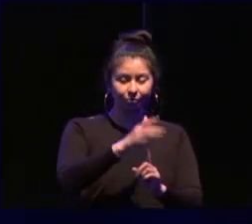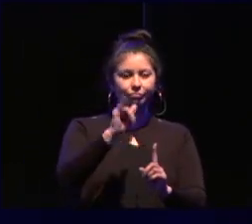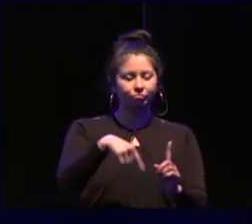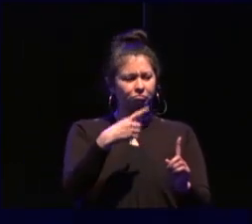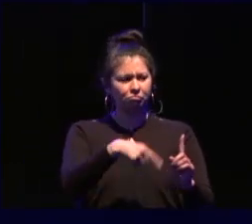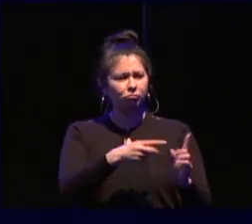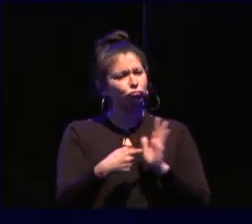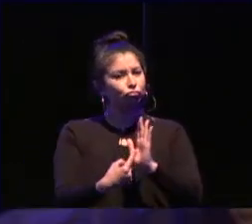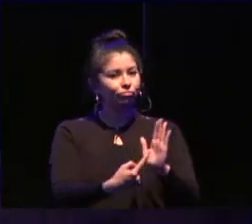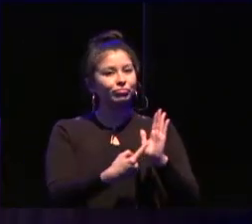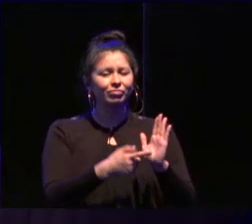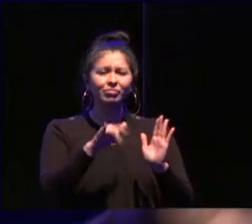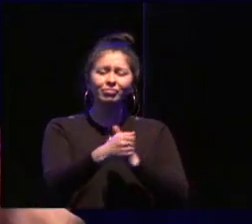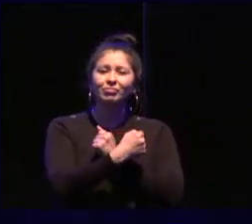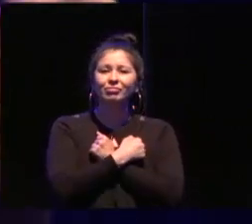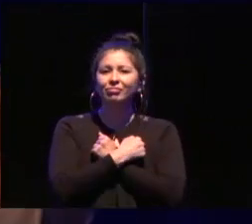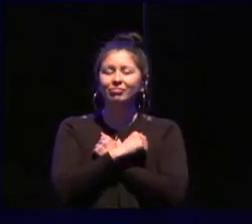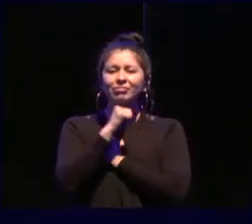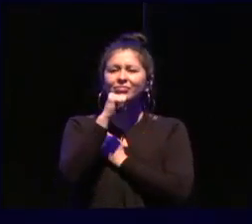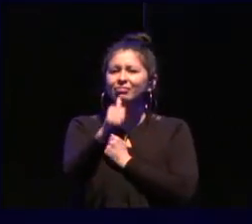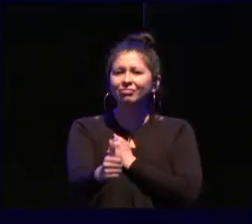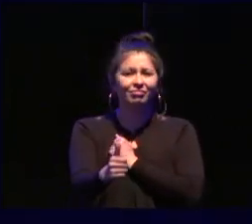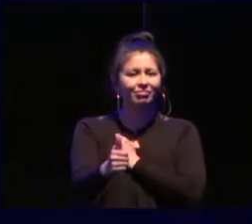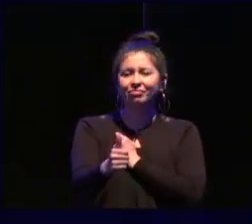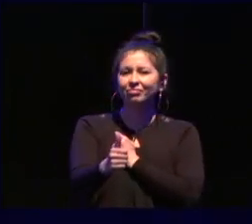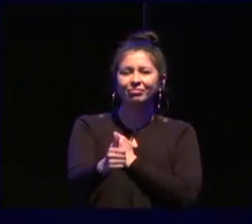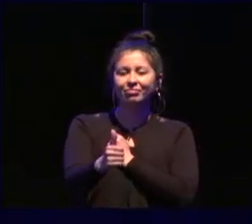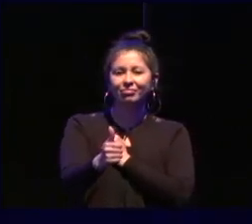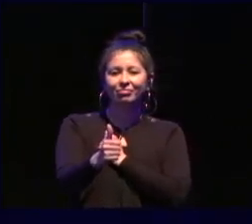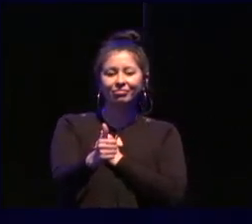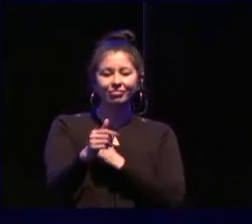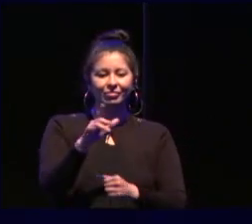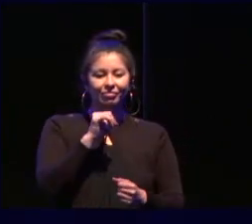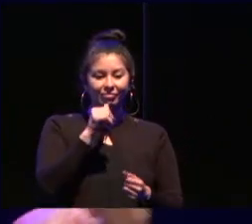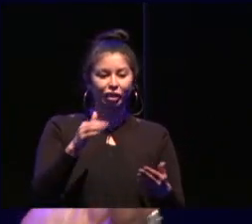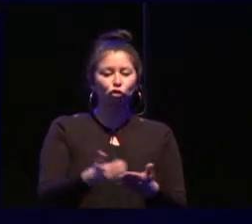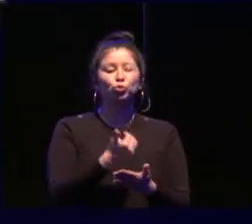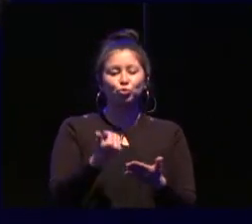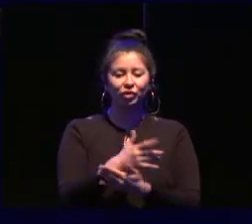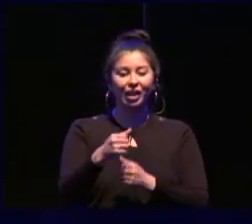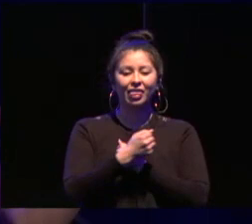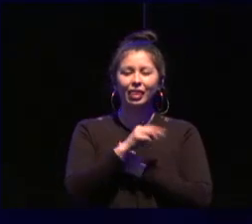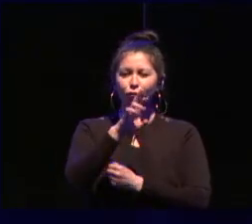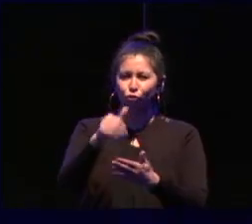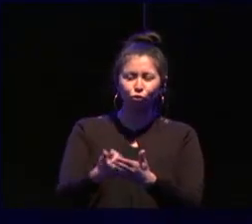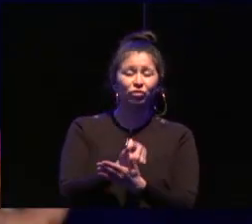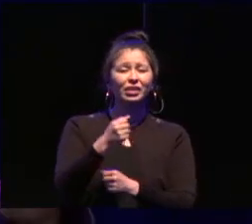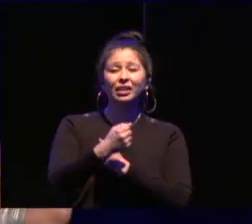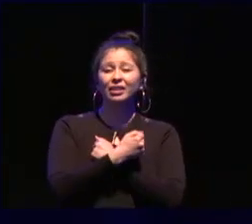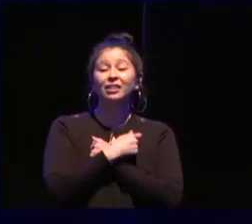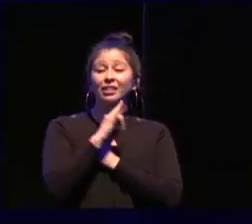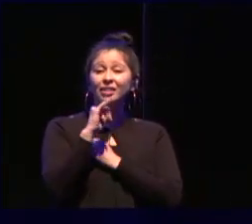that is showing. Love judges not, and love renews. Yes, love renews.